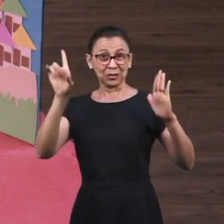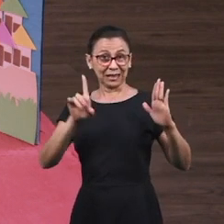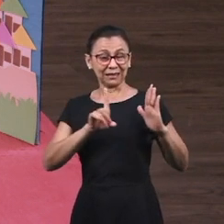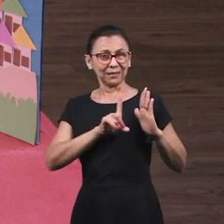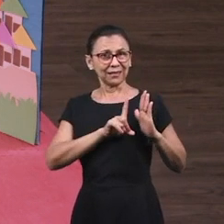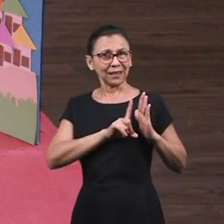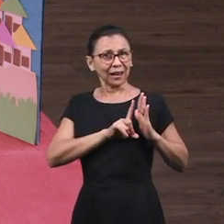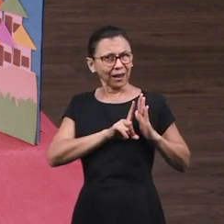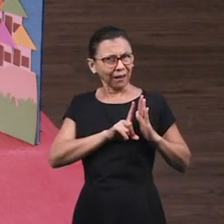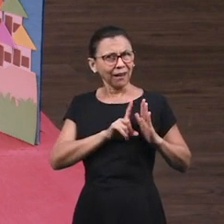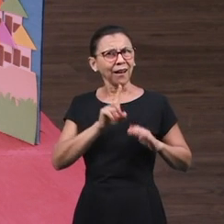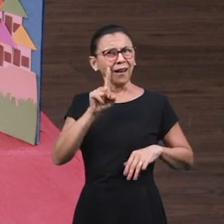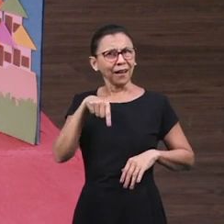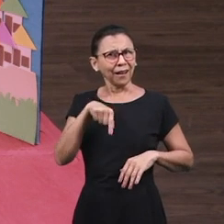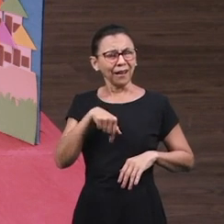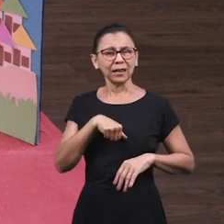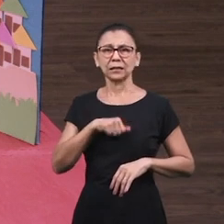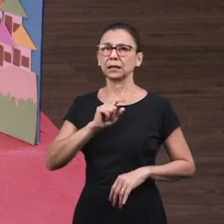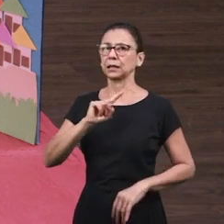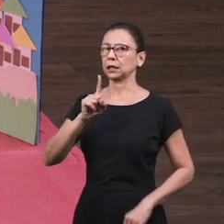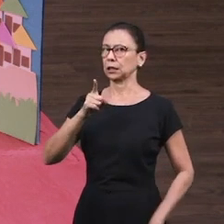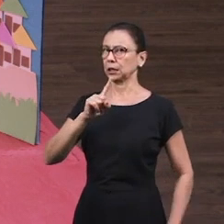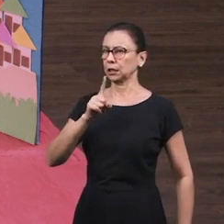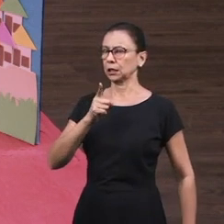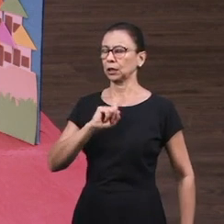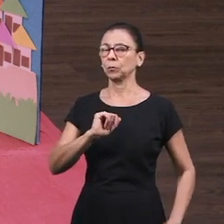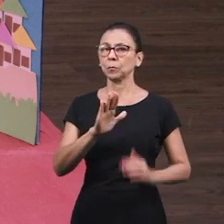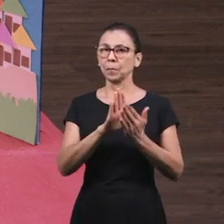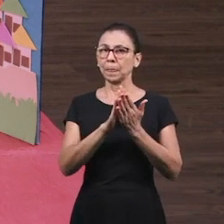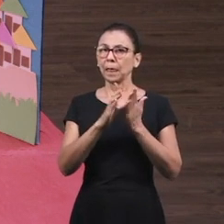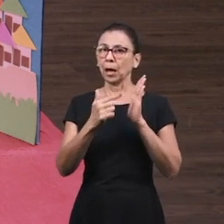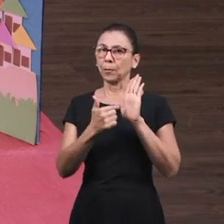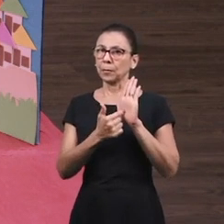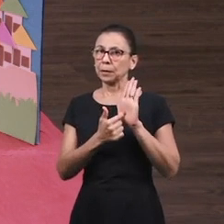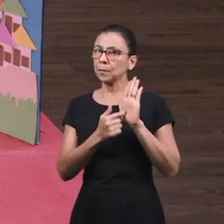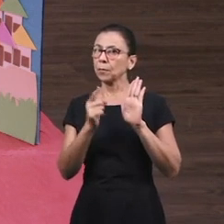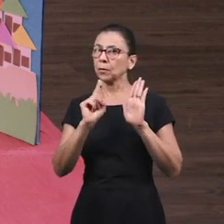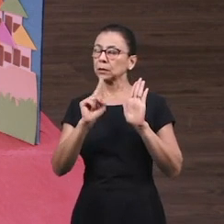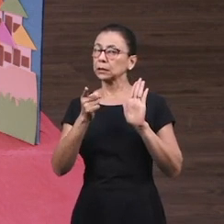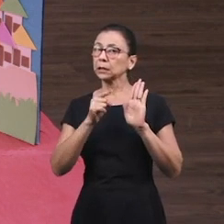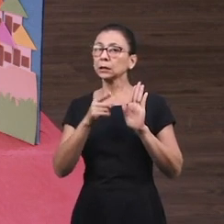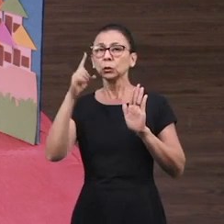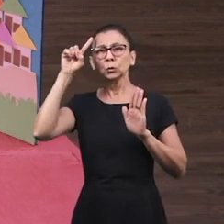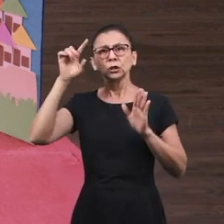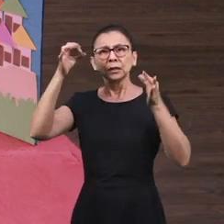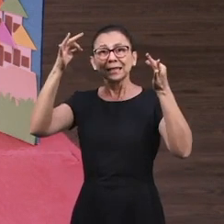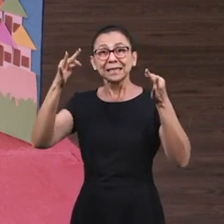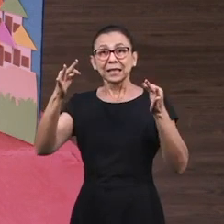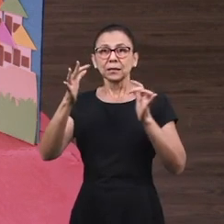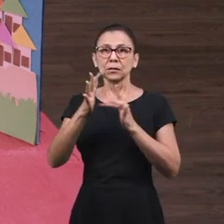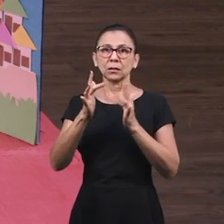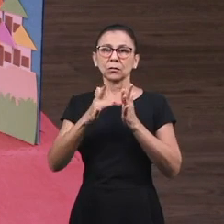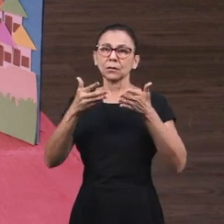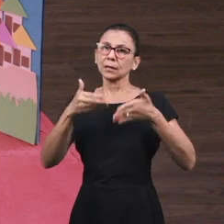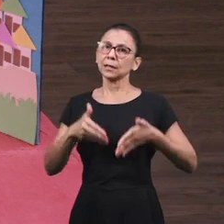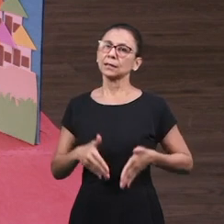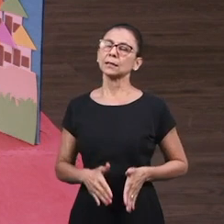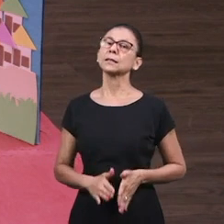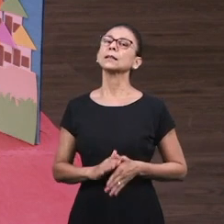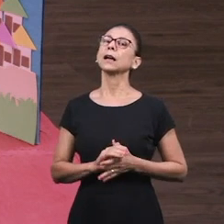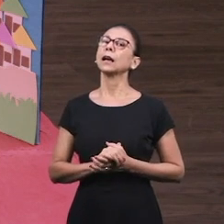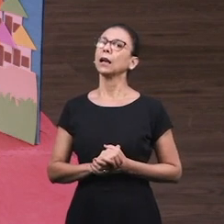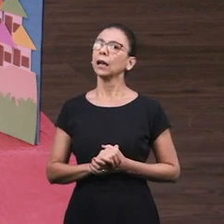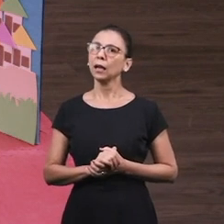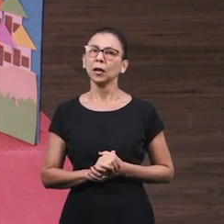says, the word of the Lord does not say what day Jesus was born. Because the word of the Lord teaches us that